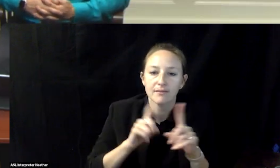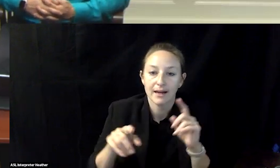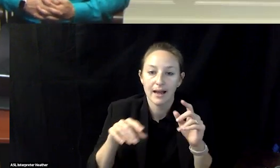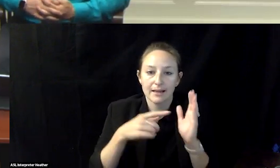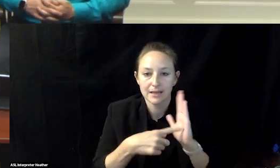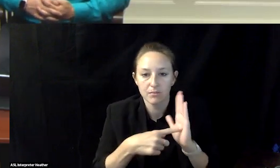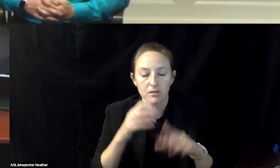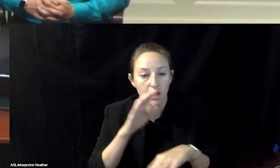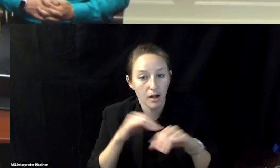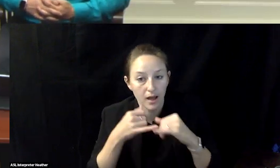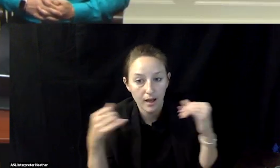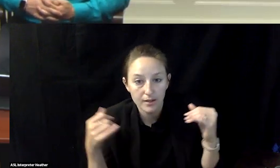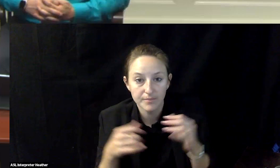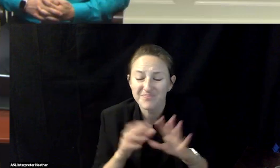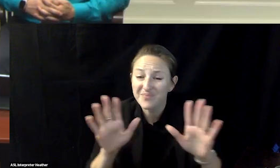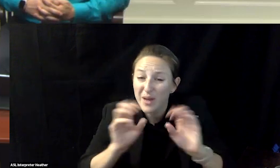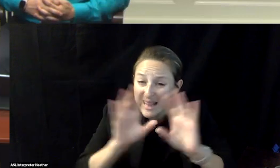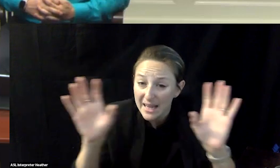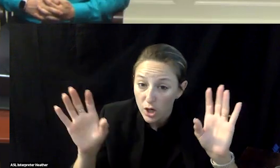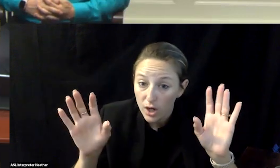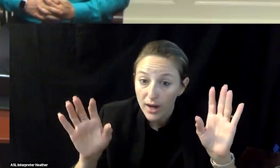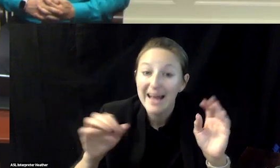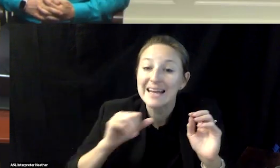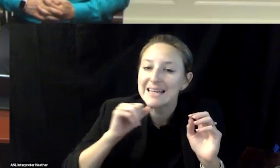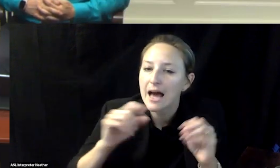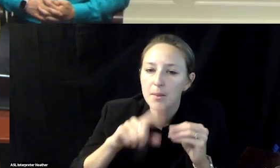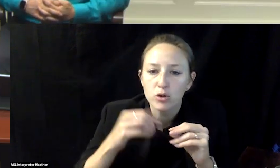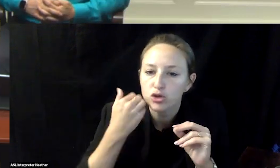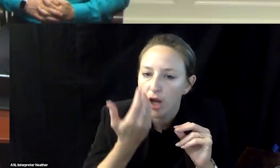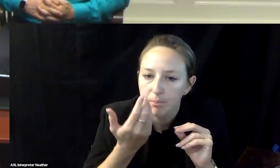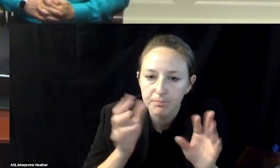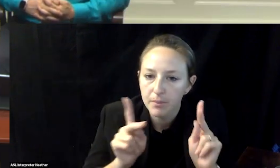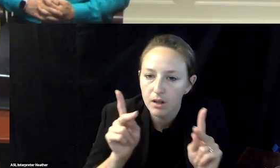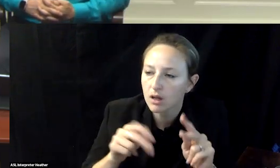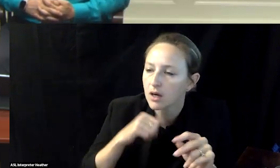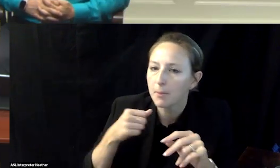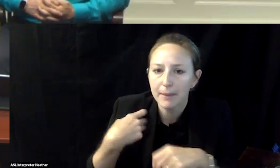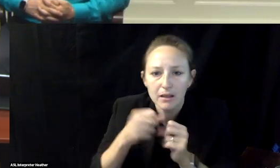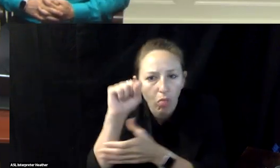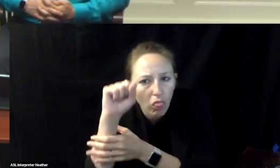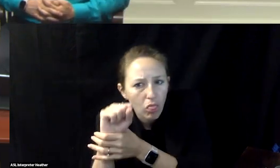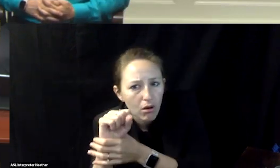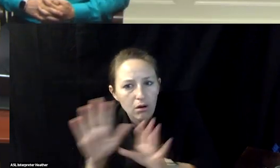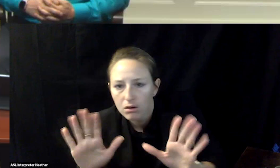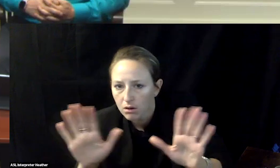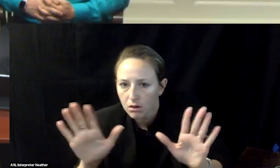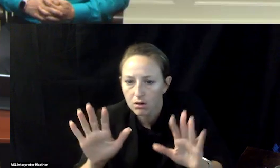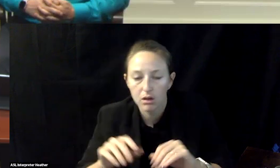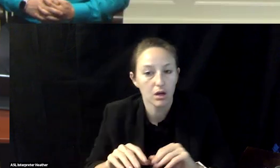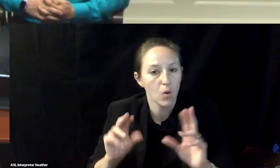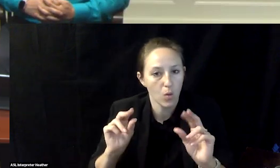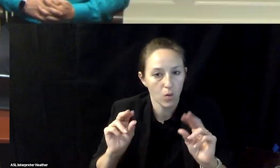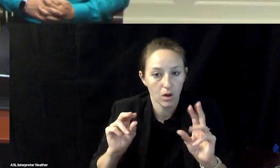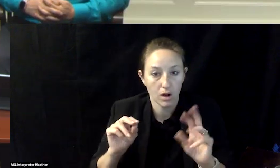clear, it has nothing at all whatsoever to do with shaming. It just has to do with just because people in